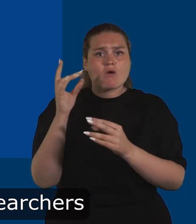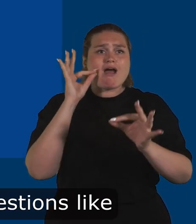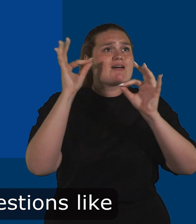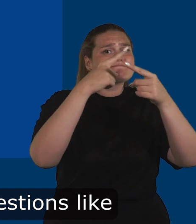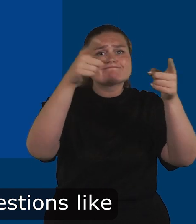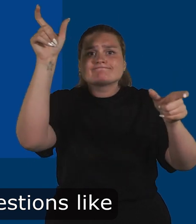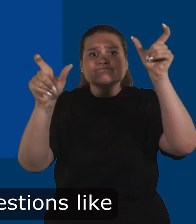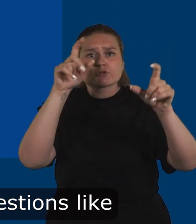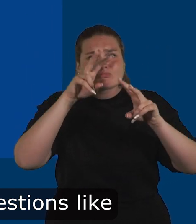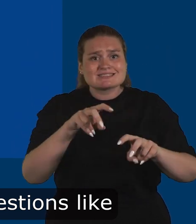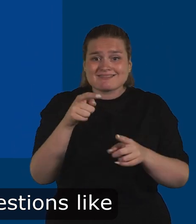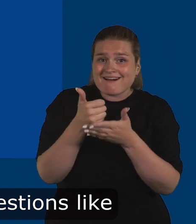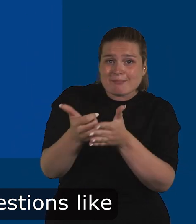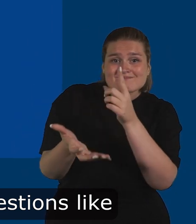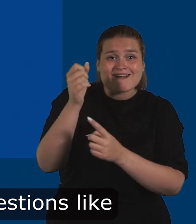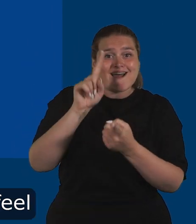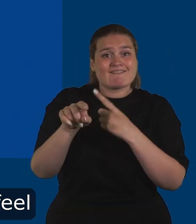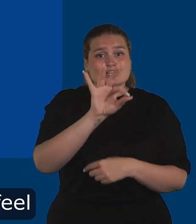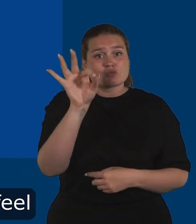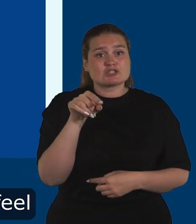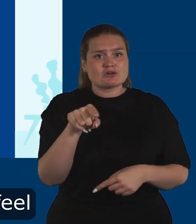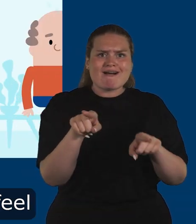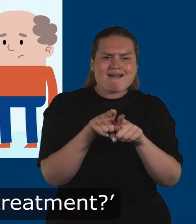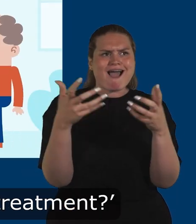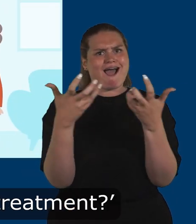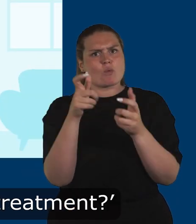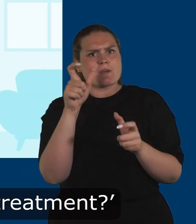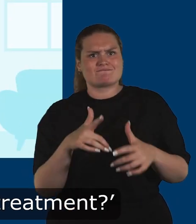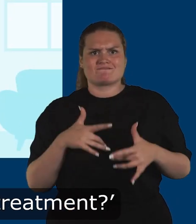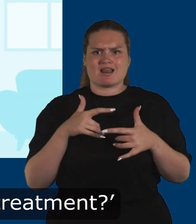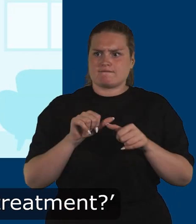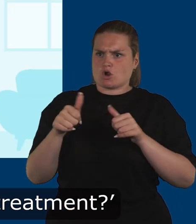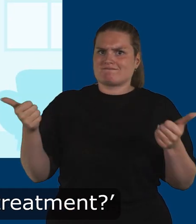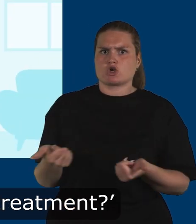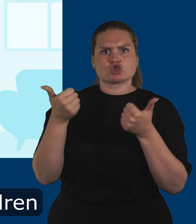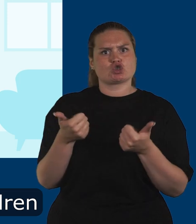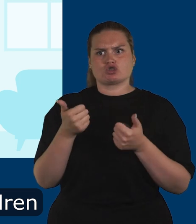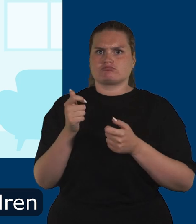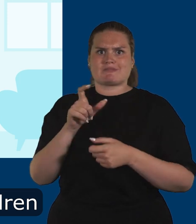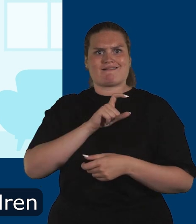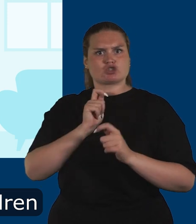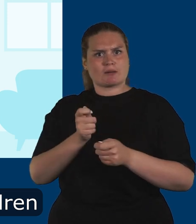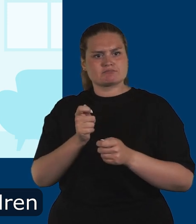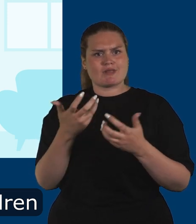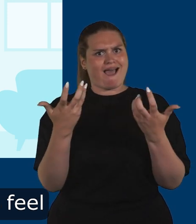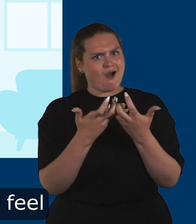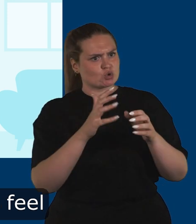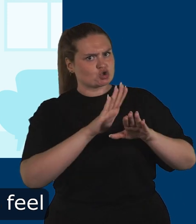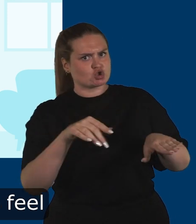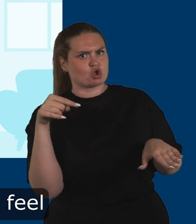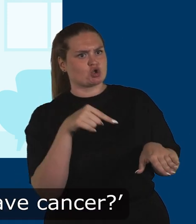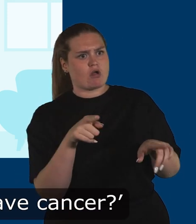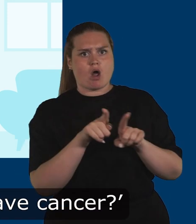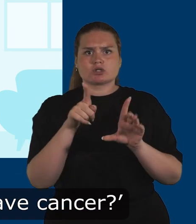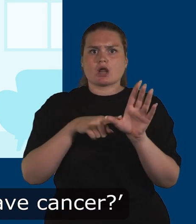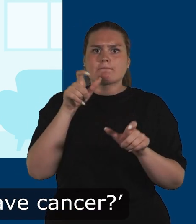researchers to help answer more questions like how do people feel after they finish cancer treatment and how do children and young